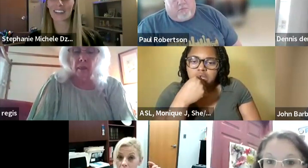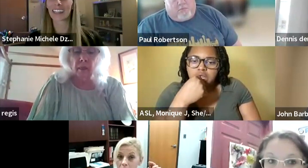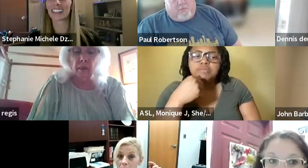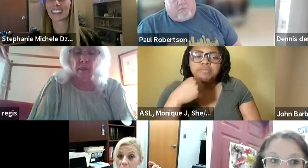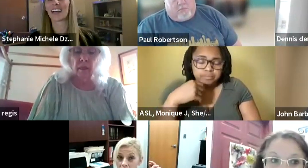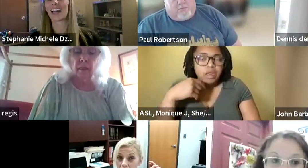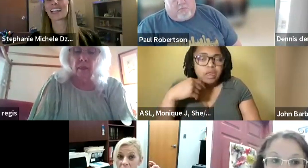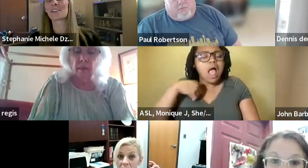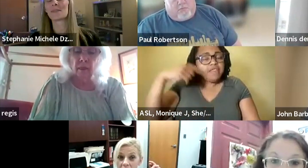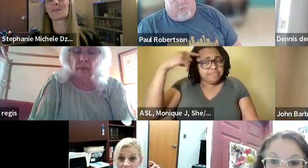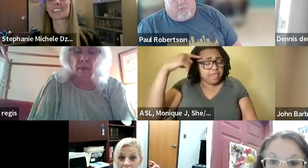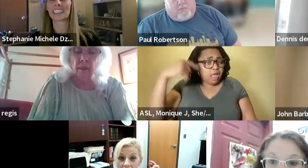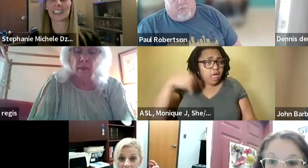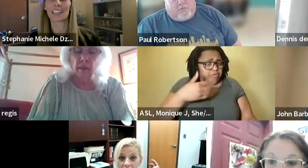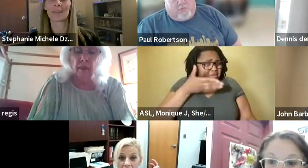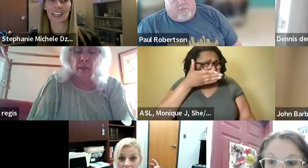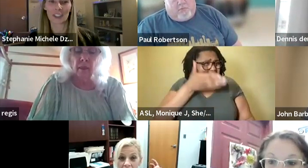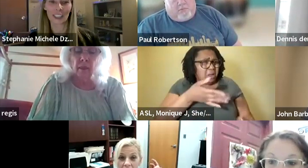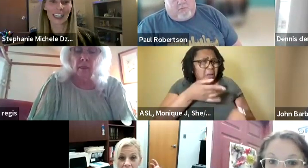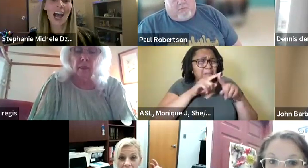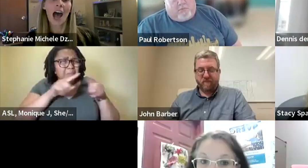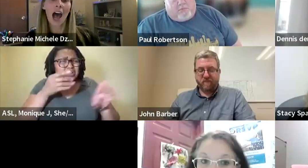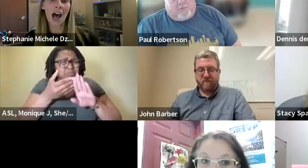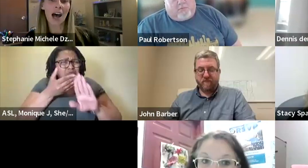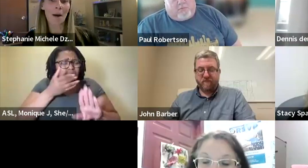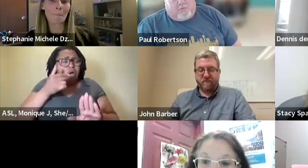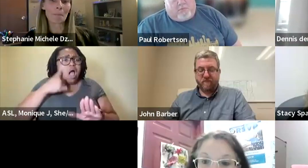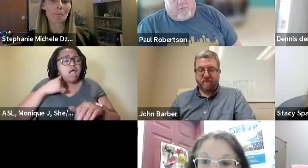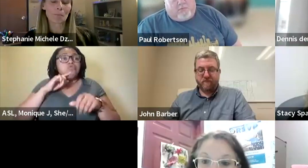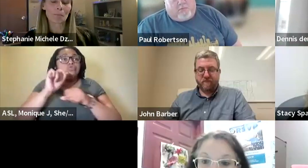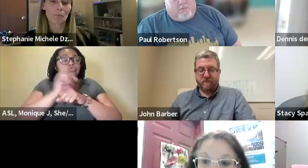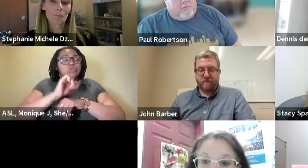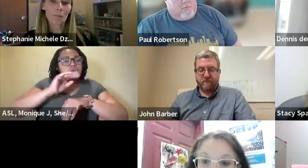I think you were there too. I think I remember seeing you in the picture.